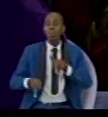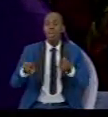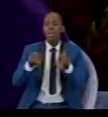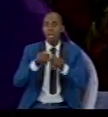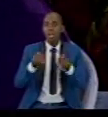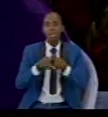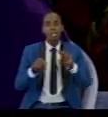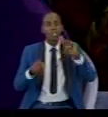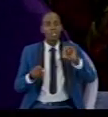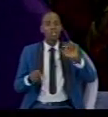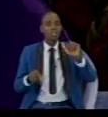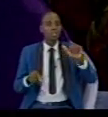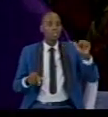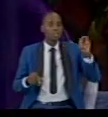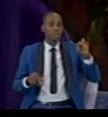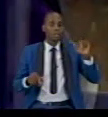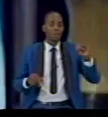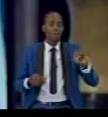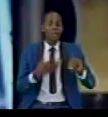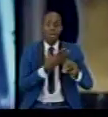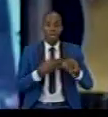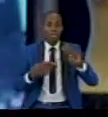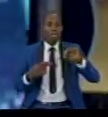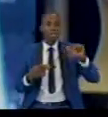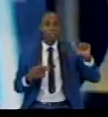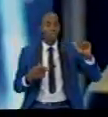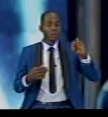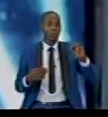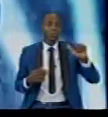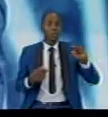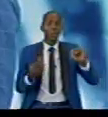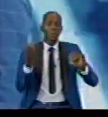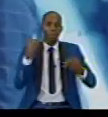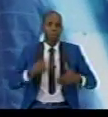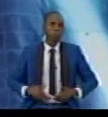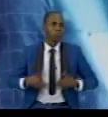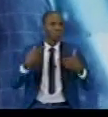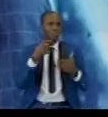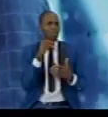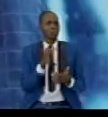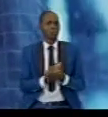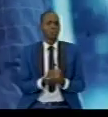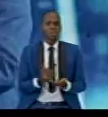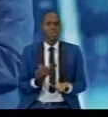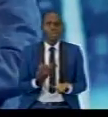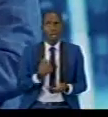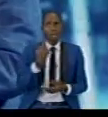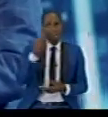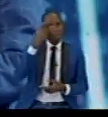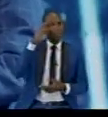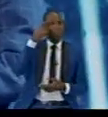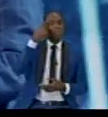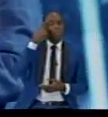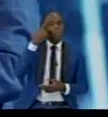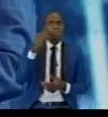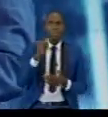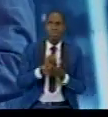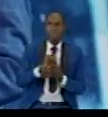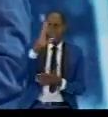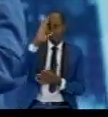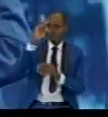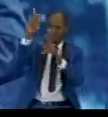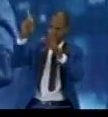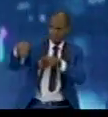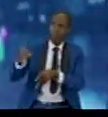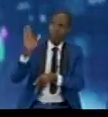neyman was angry and they went away and said behold I thought it would surely come out